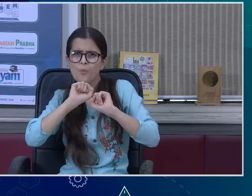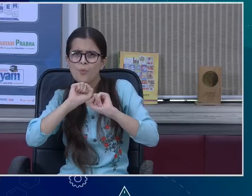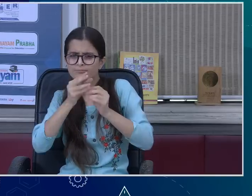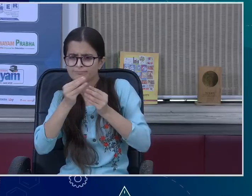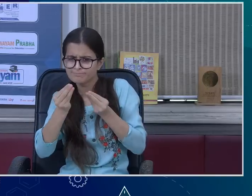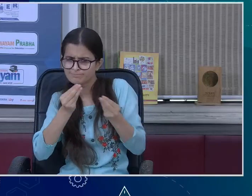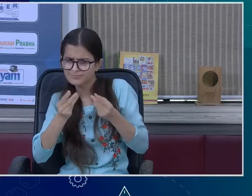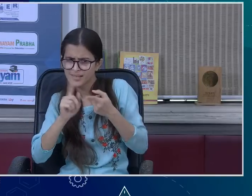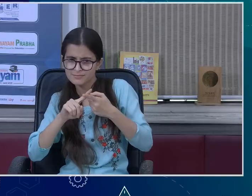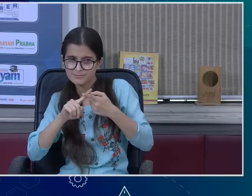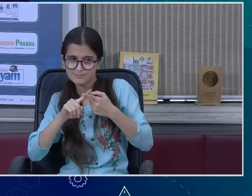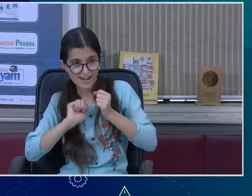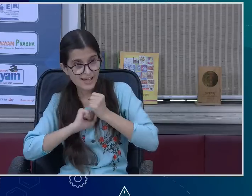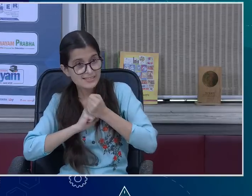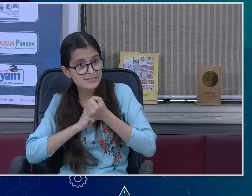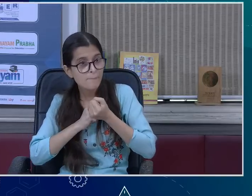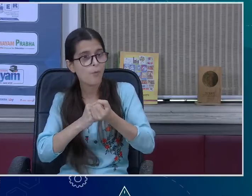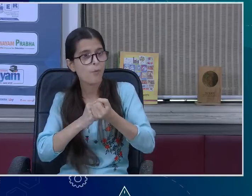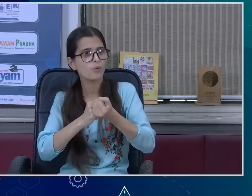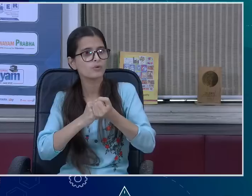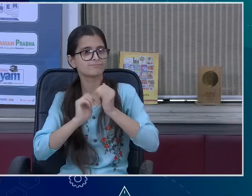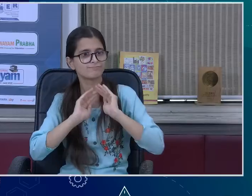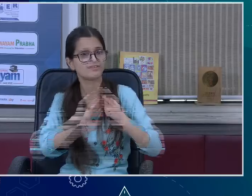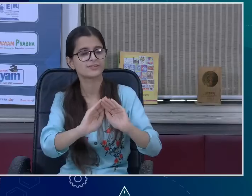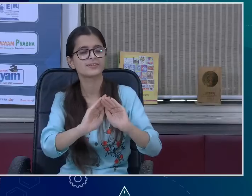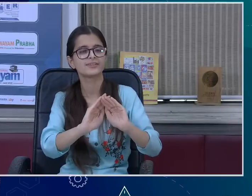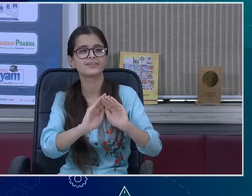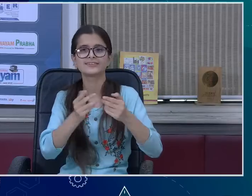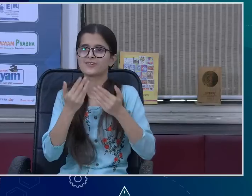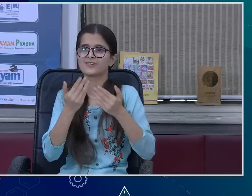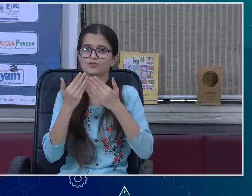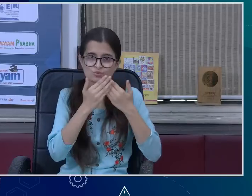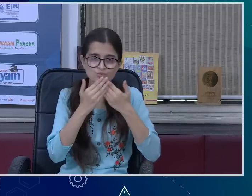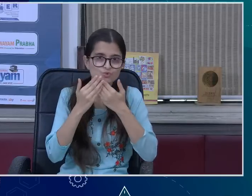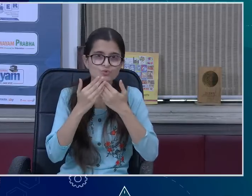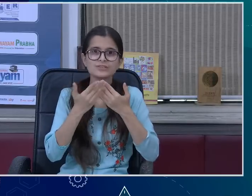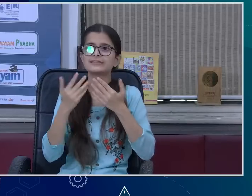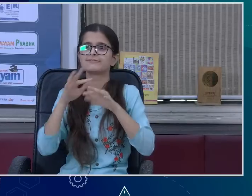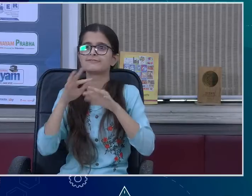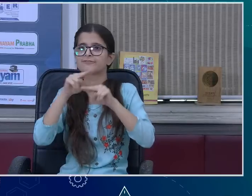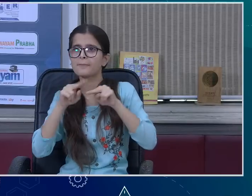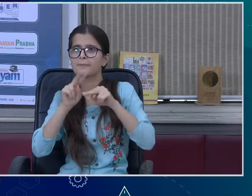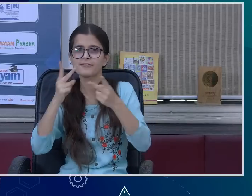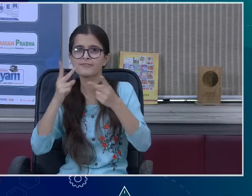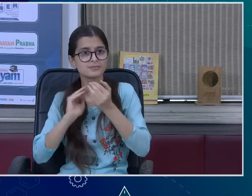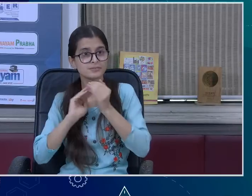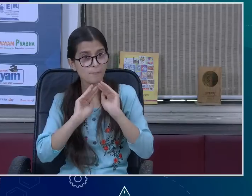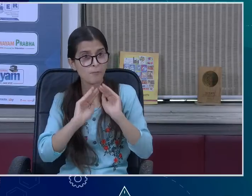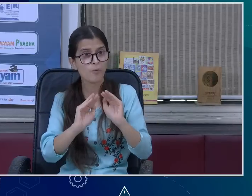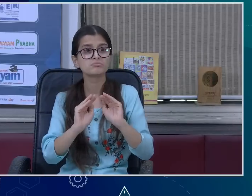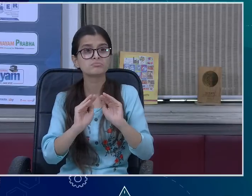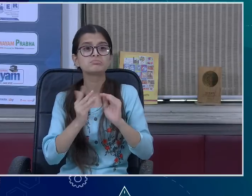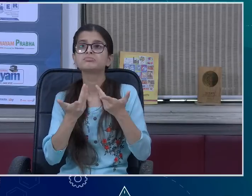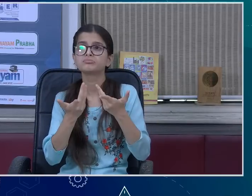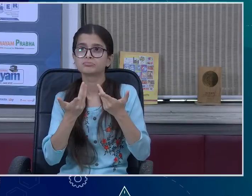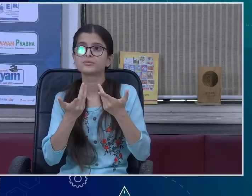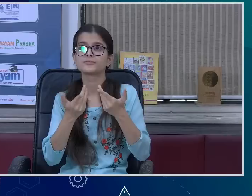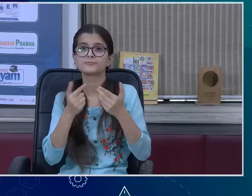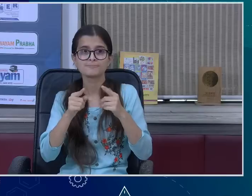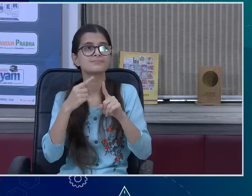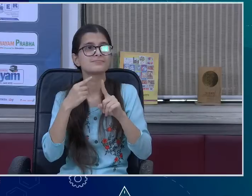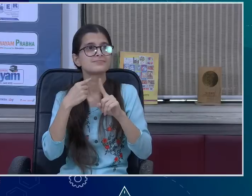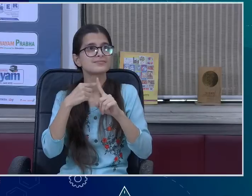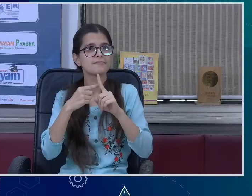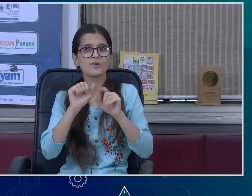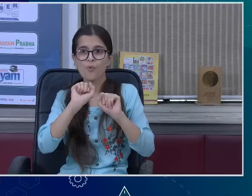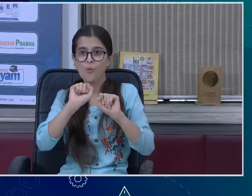someone supporting the child in school, in their families and in their parents group, wherein they recognize the strengths